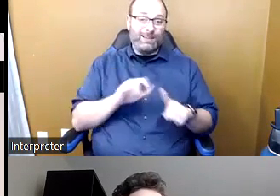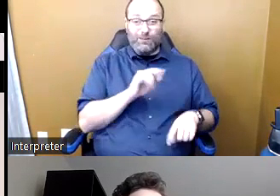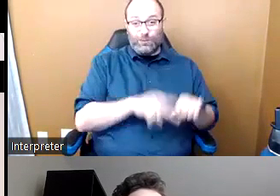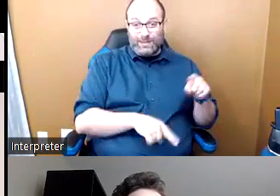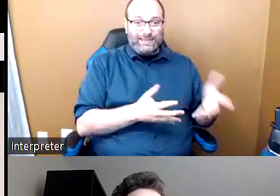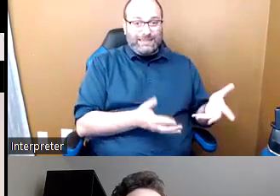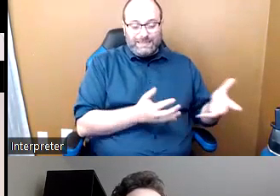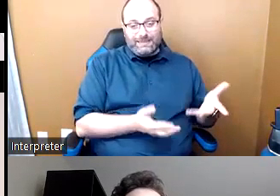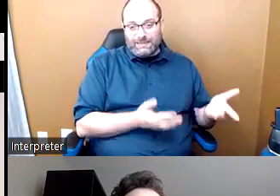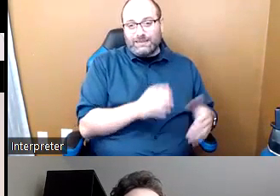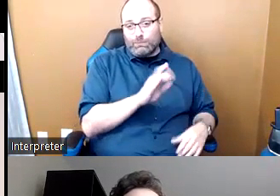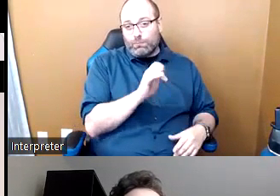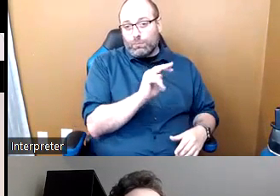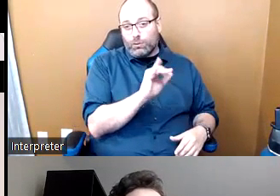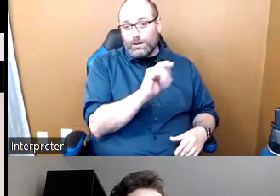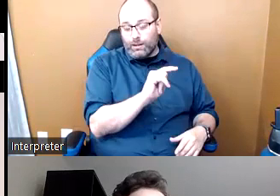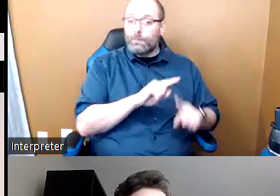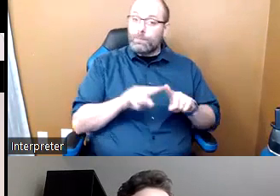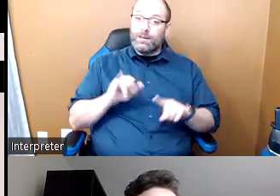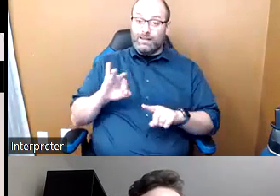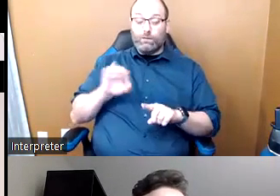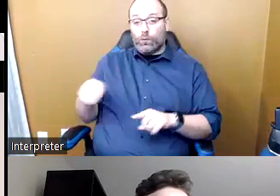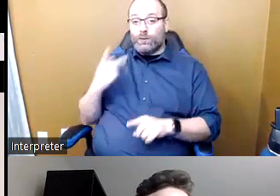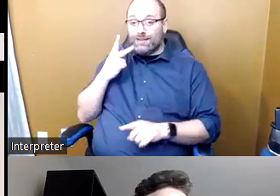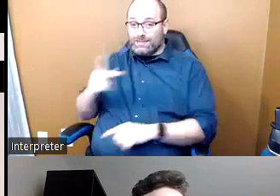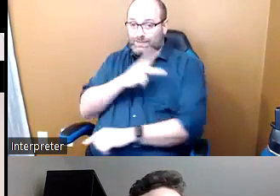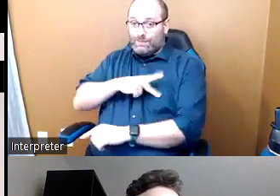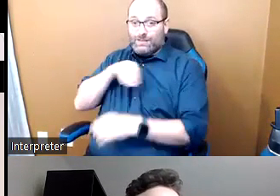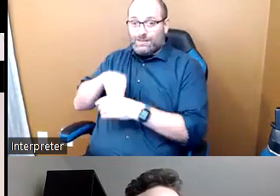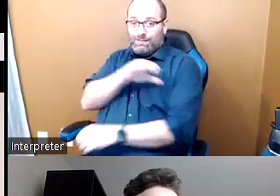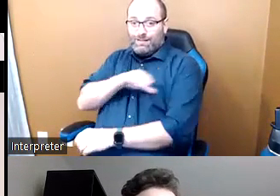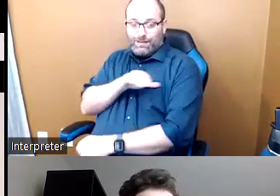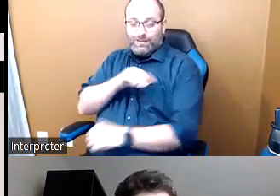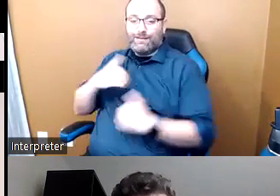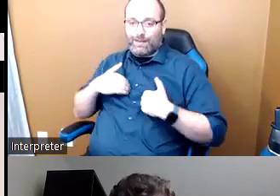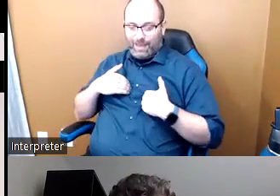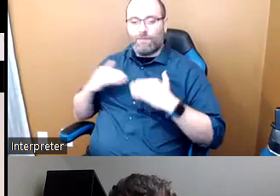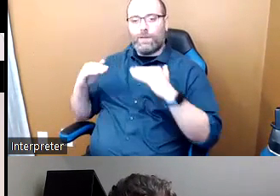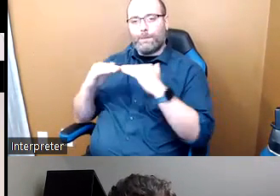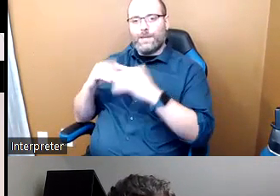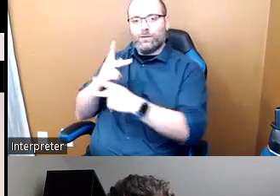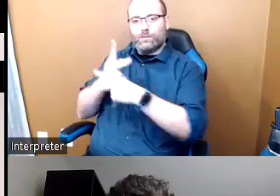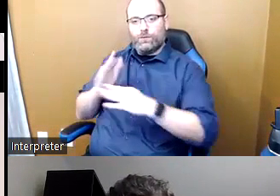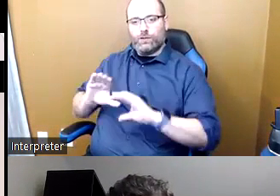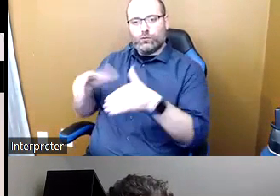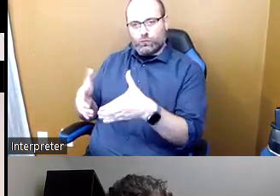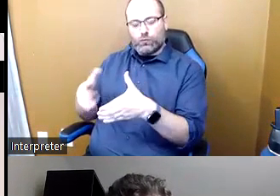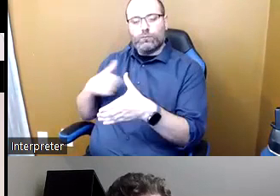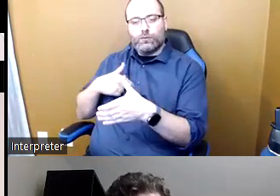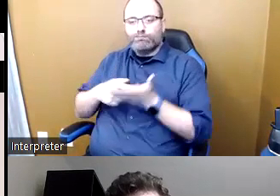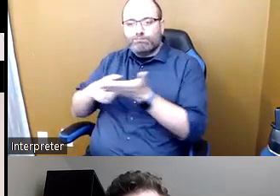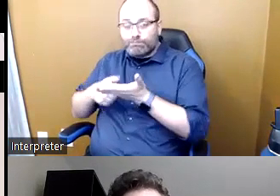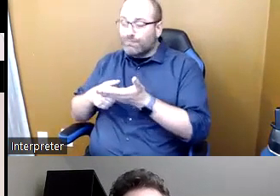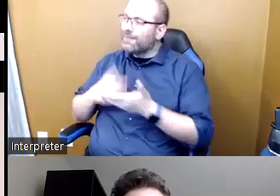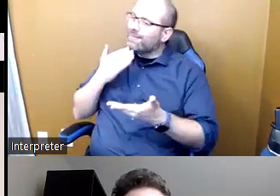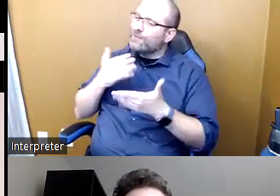private practice, or if all you do is see patients in the clinic, then maybe you can at least have a peer supervision group. Yeah, thank you so